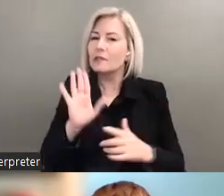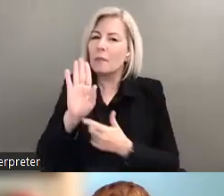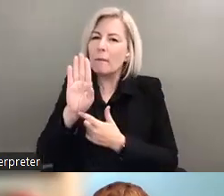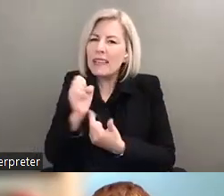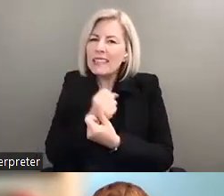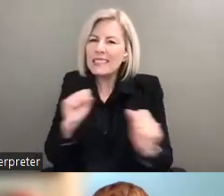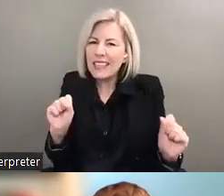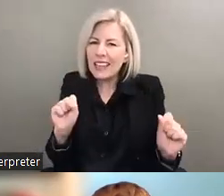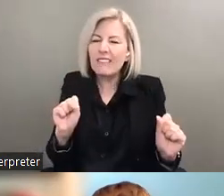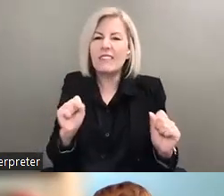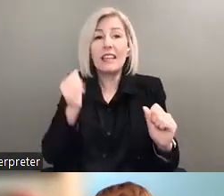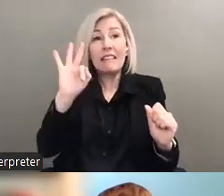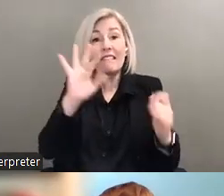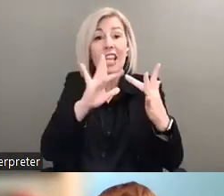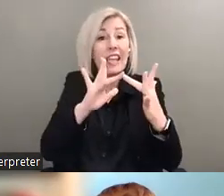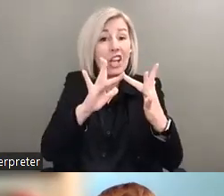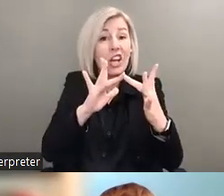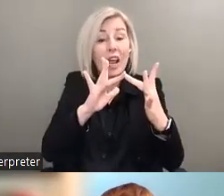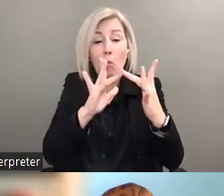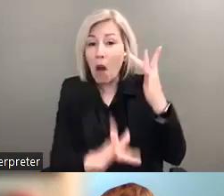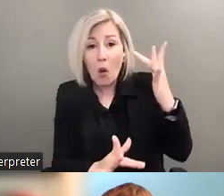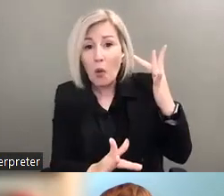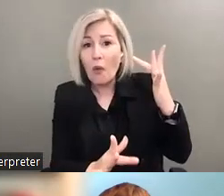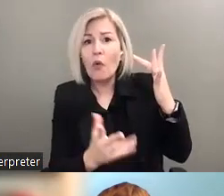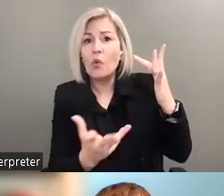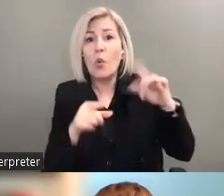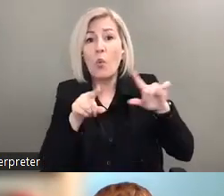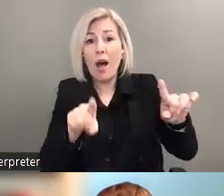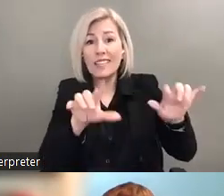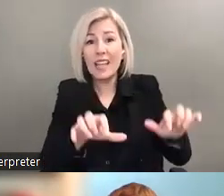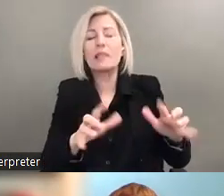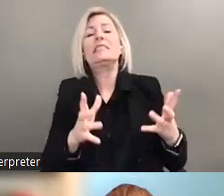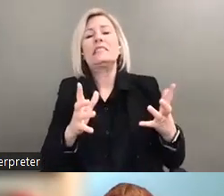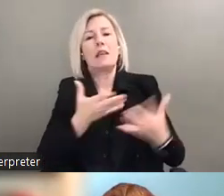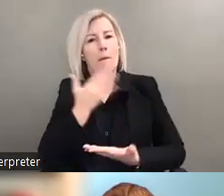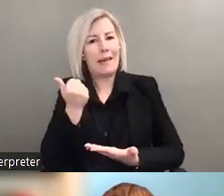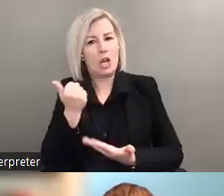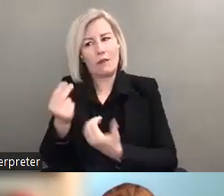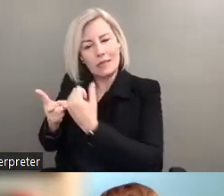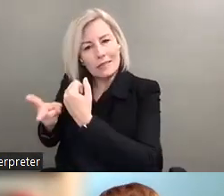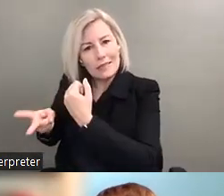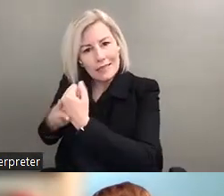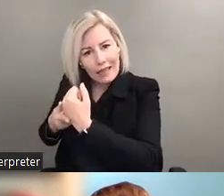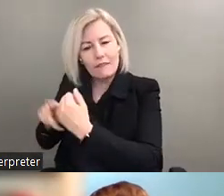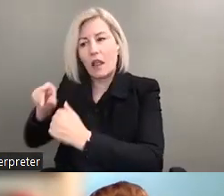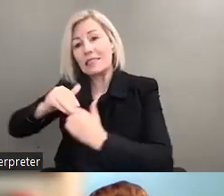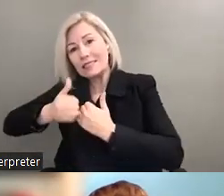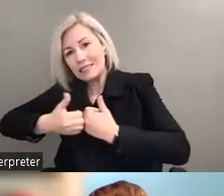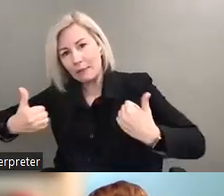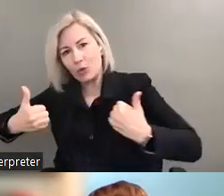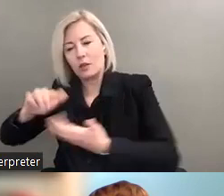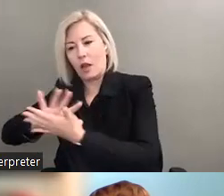out while you're drafting the narrative, it's a good bet to have those saved in a separate document and then copy and paste when you're ready.